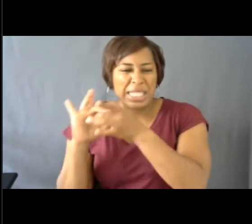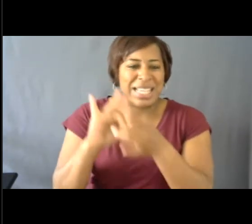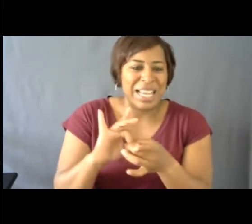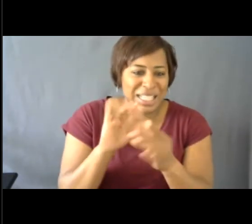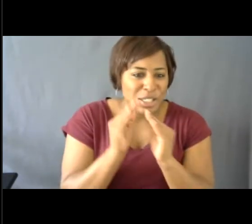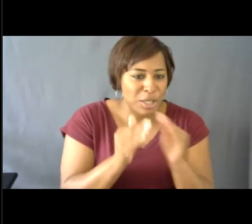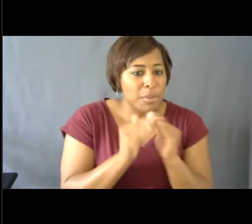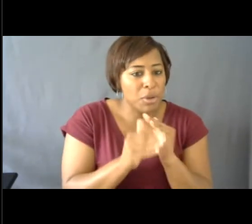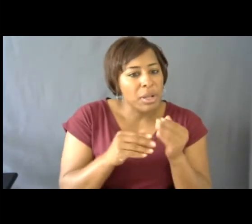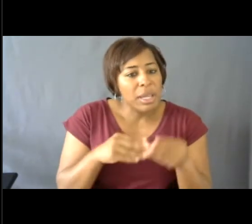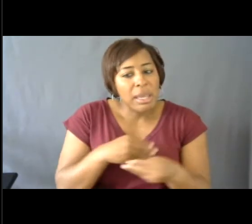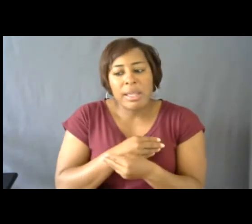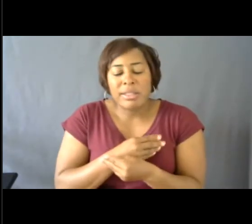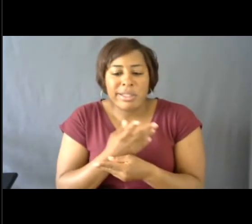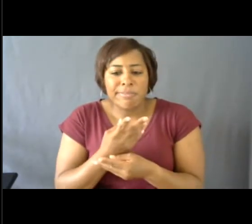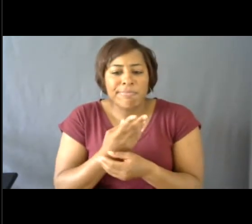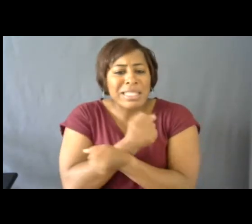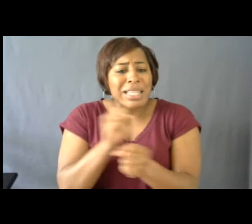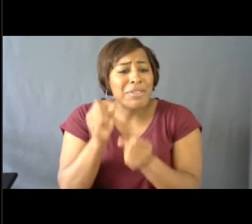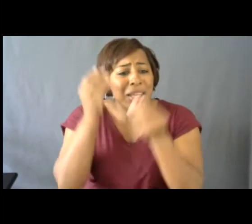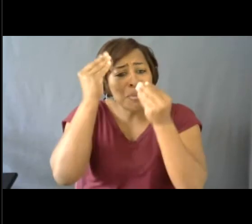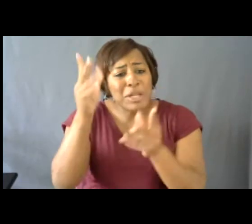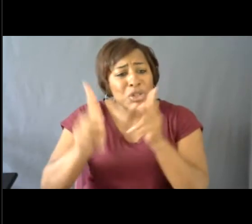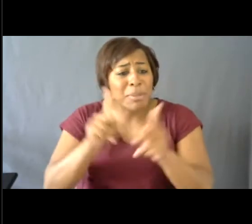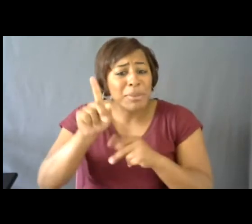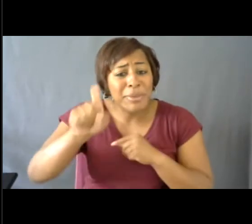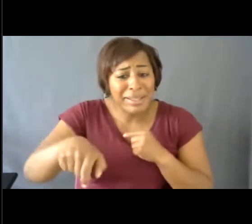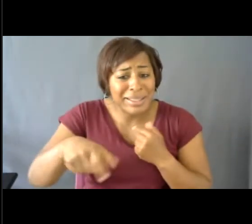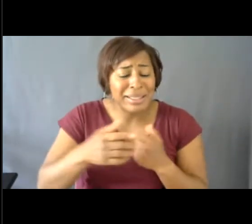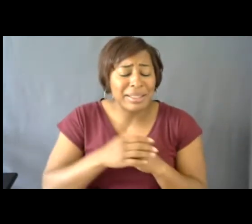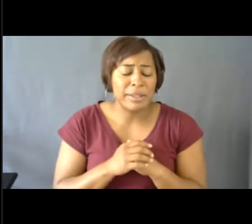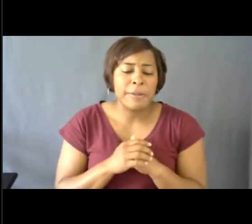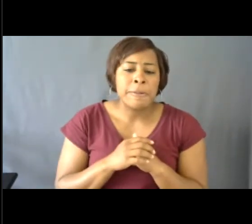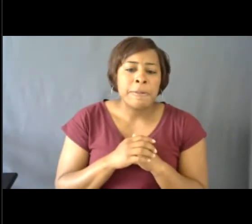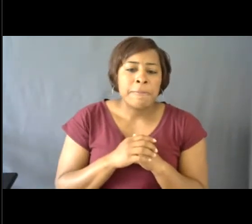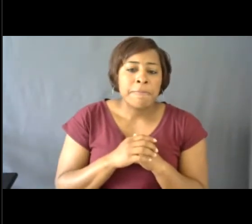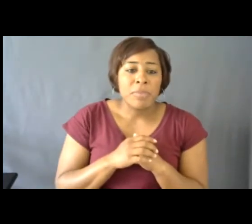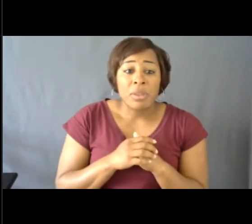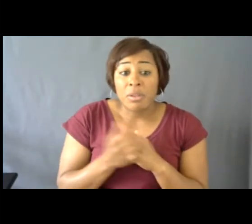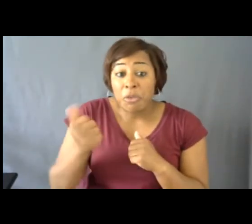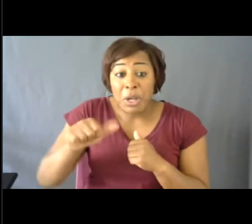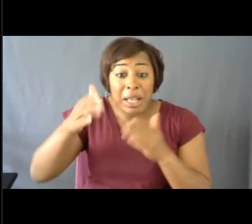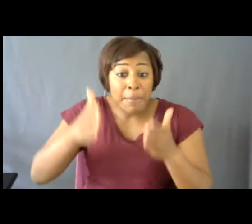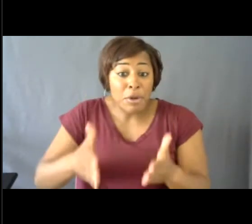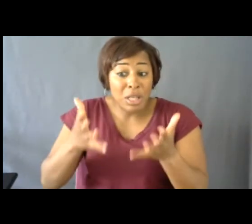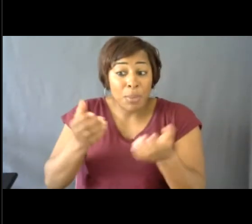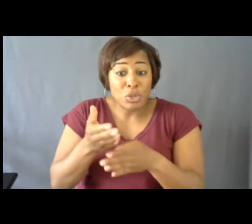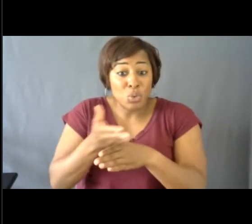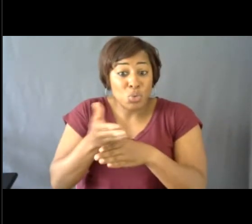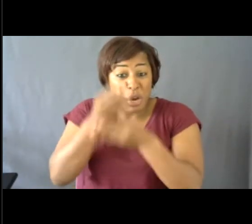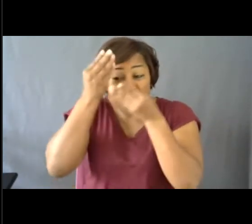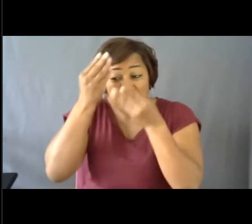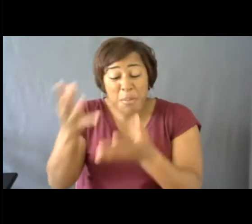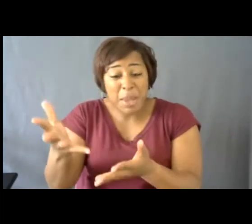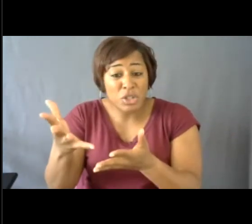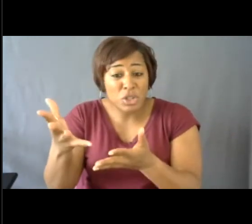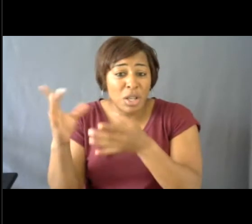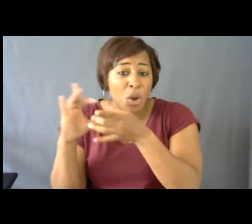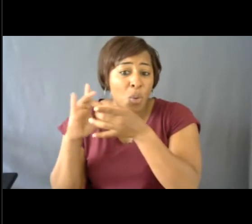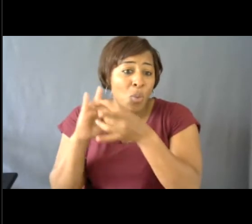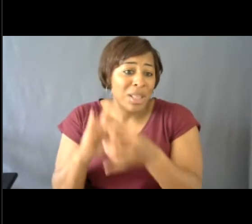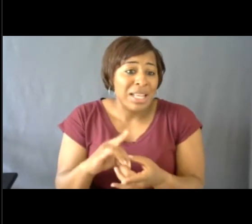that may need it. And for anyone that would like to share information that is related to see a